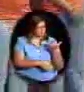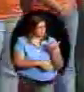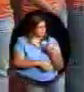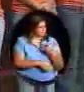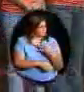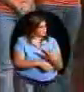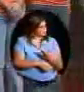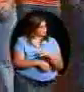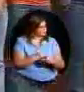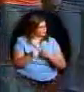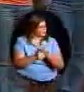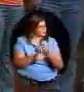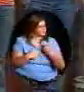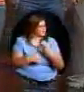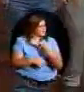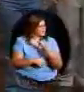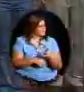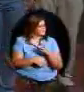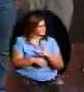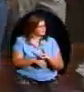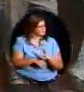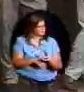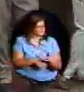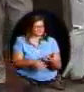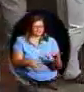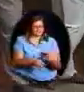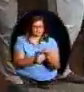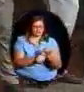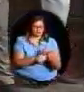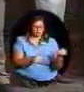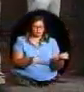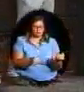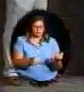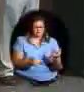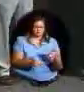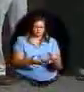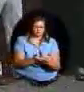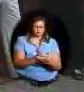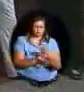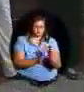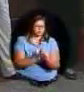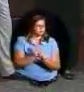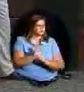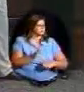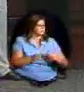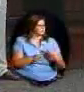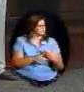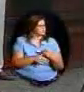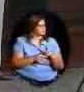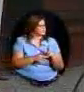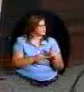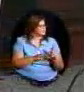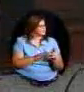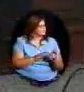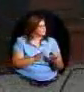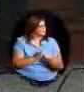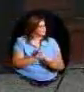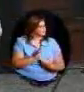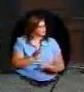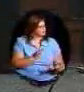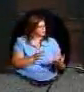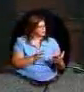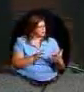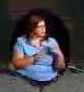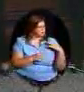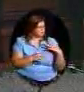had 16 shutouts out of 22 games this past season, which was a new state record. And Coach Hulse, would you like to say a